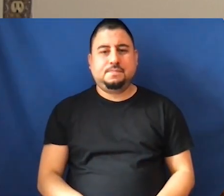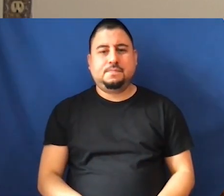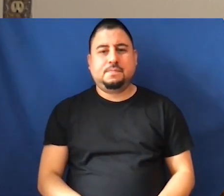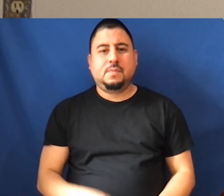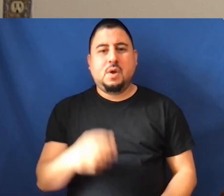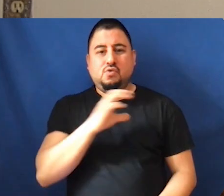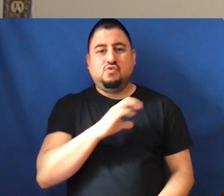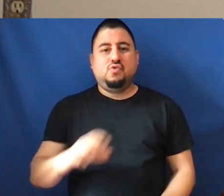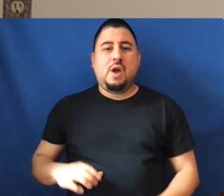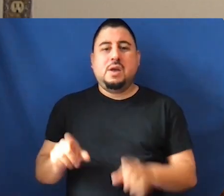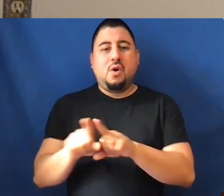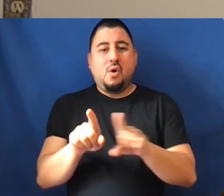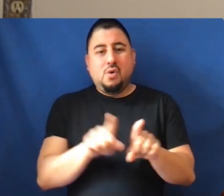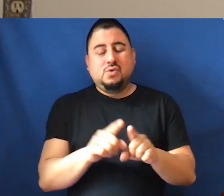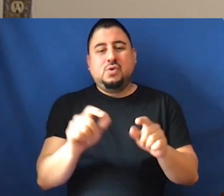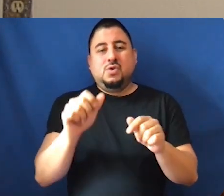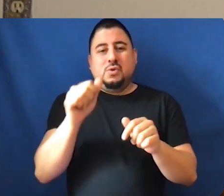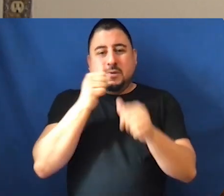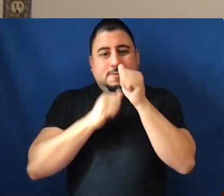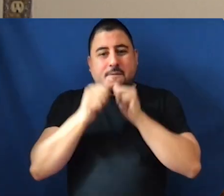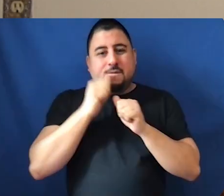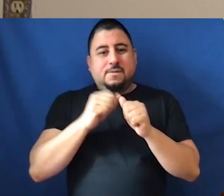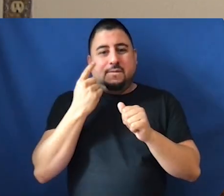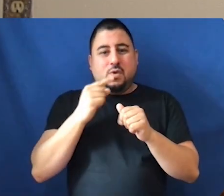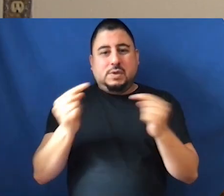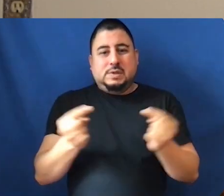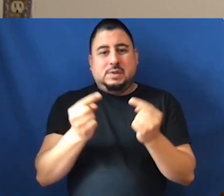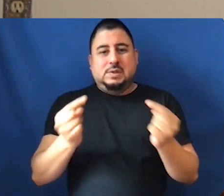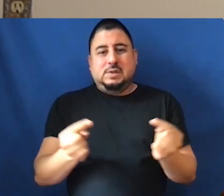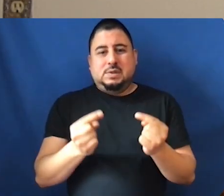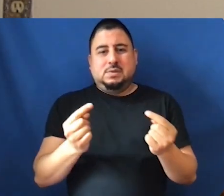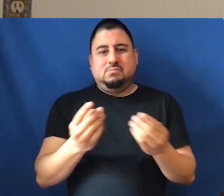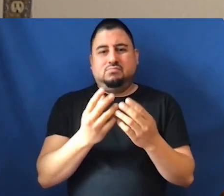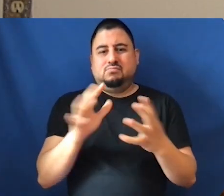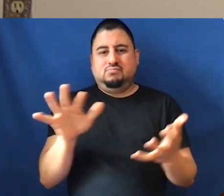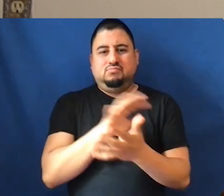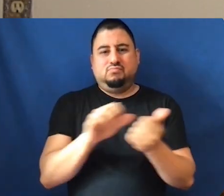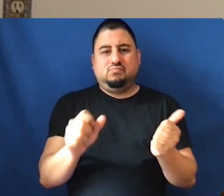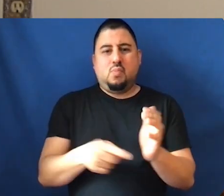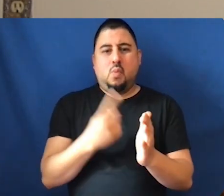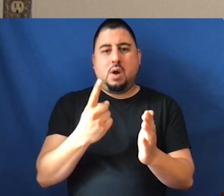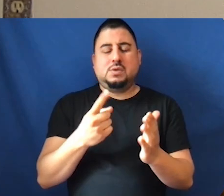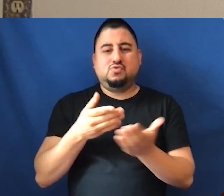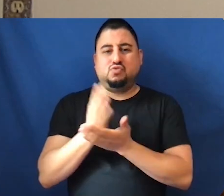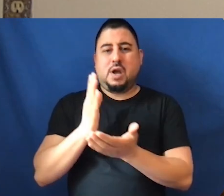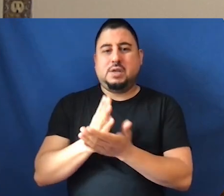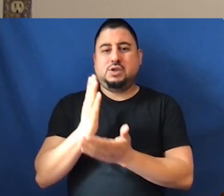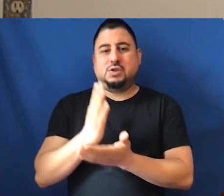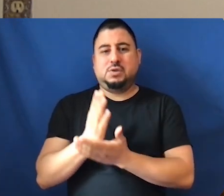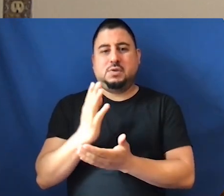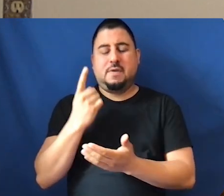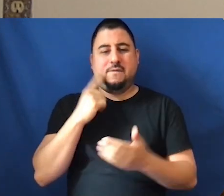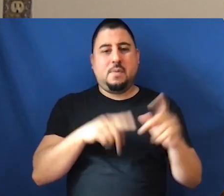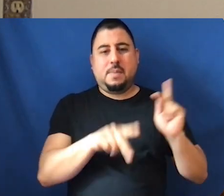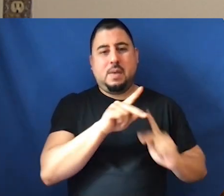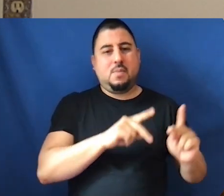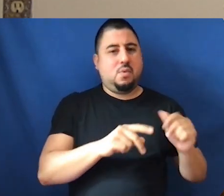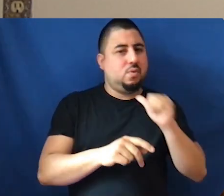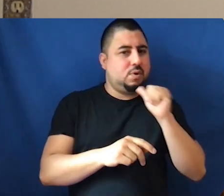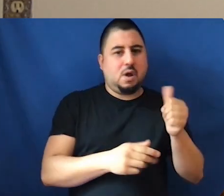For Christ also suffered for sins once, the righteous for the sake of the